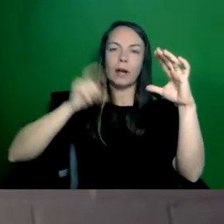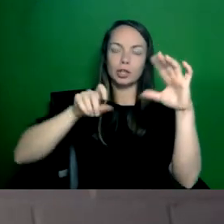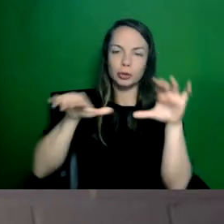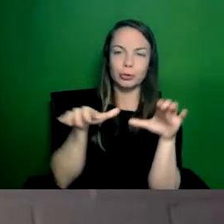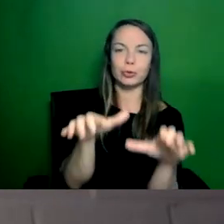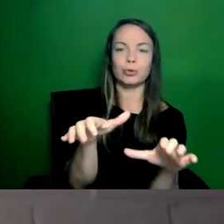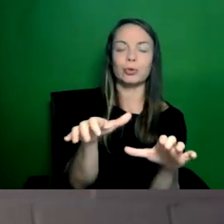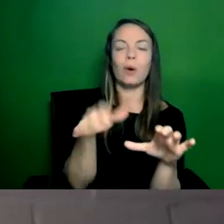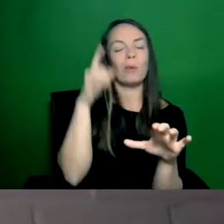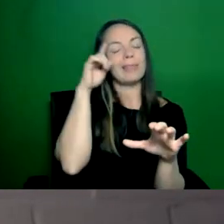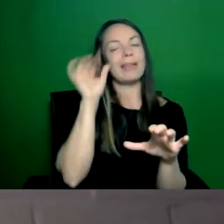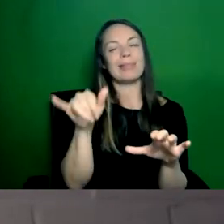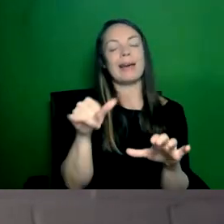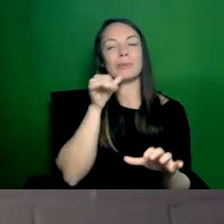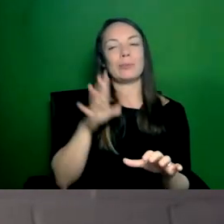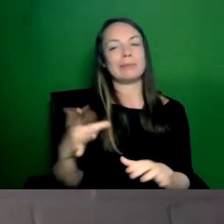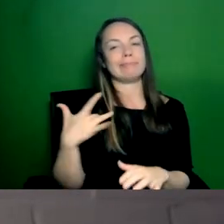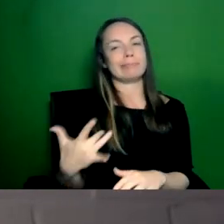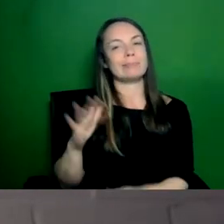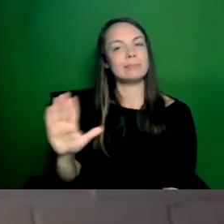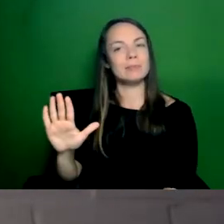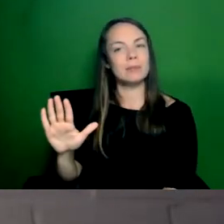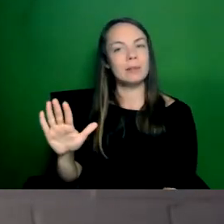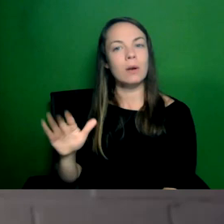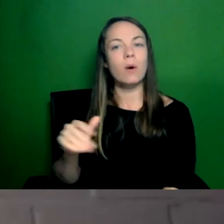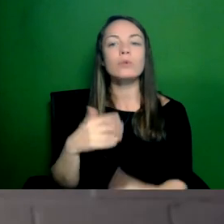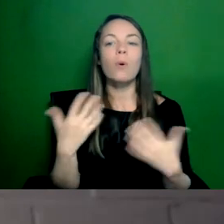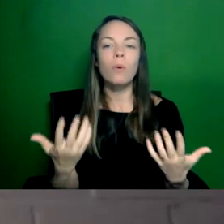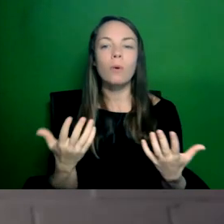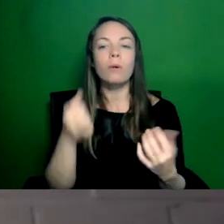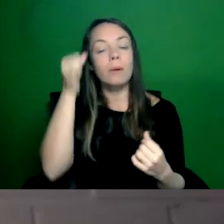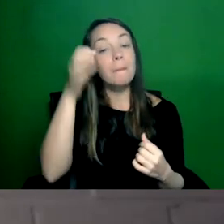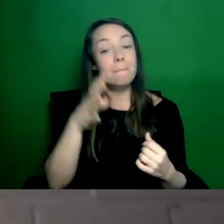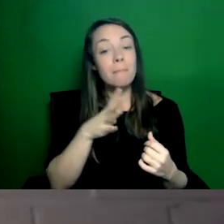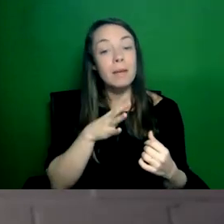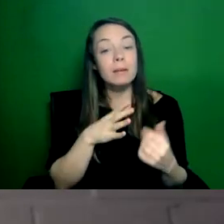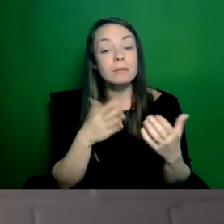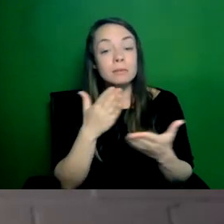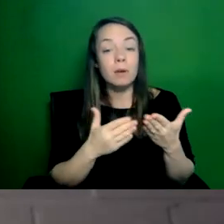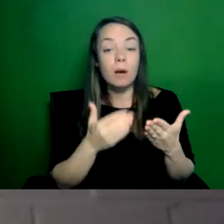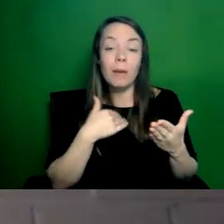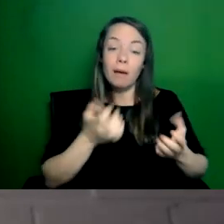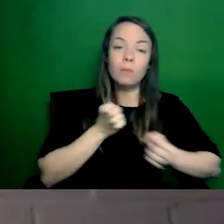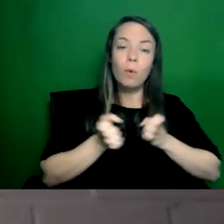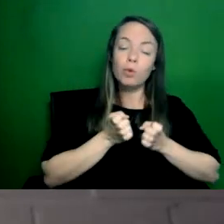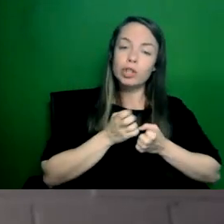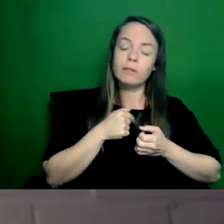to femininity, that even men who are in touch with those feelings don't show them